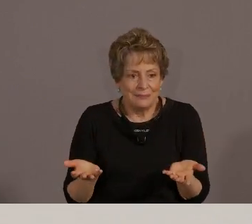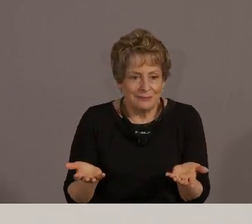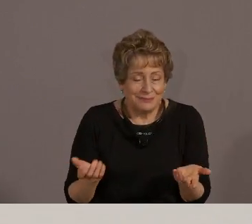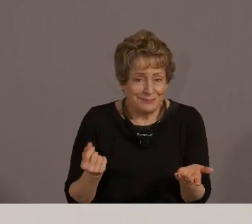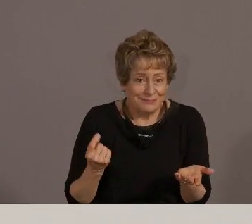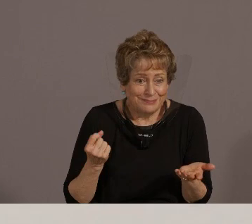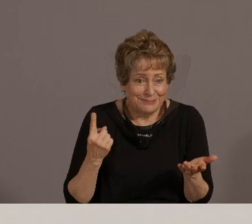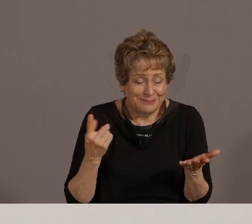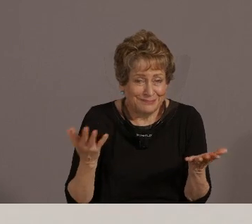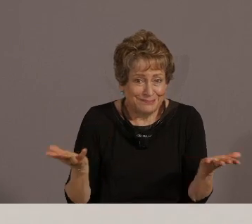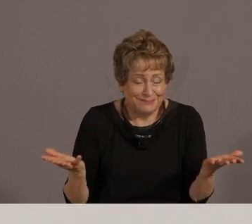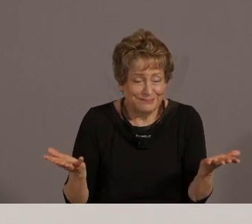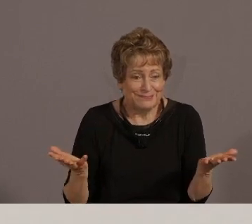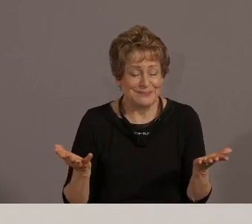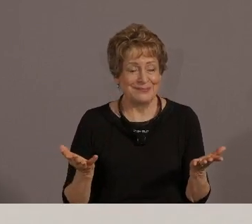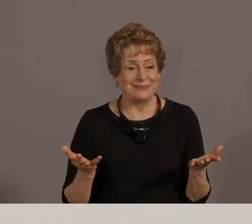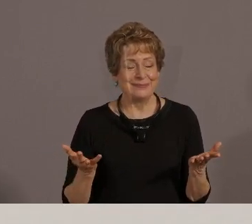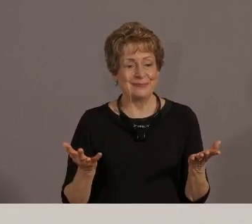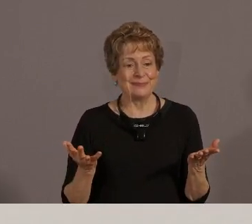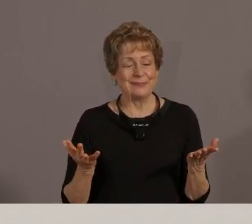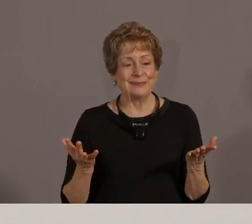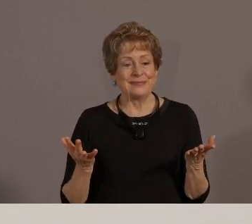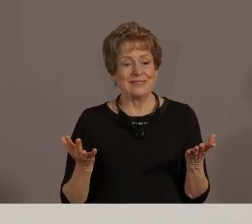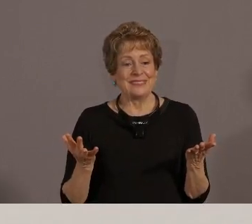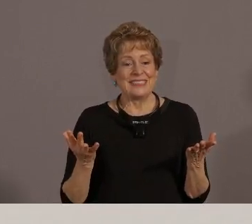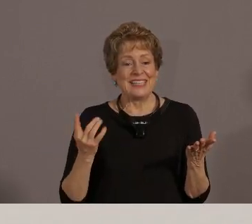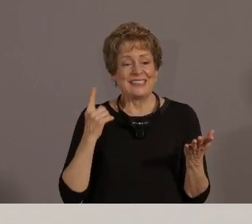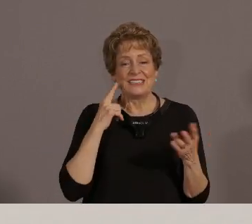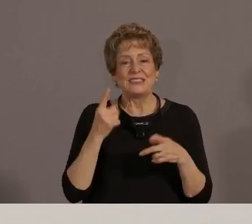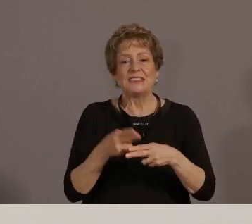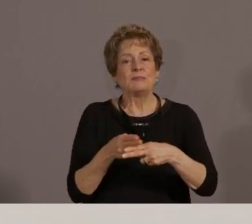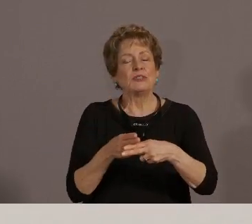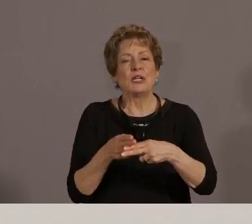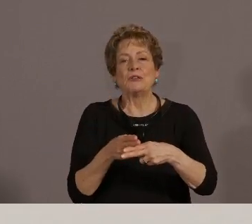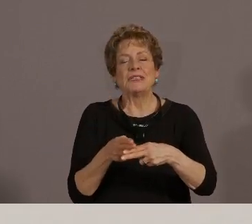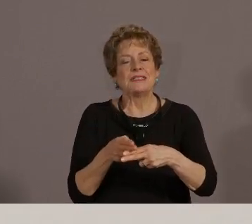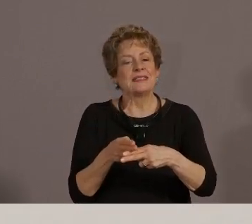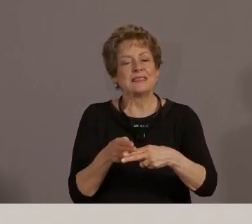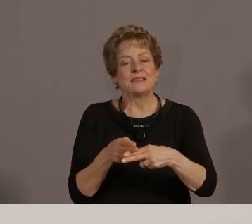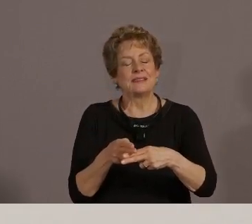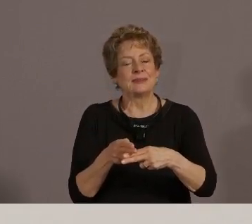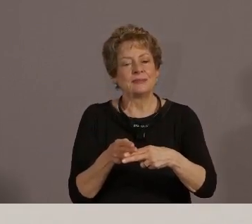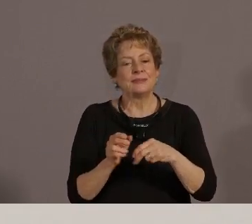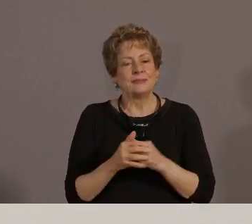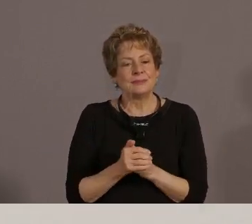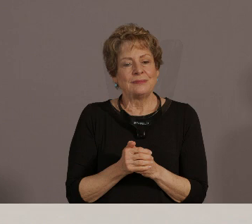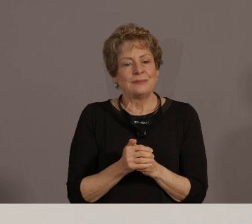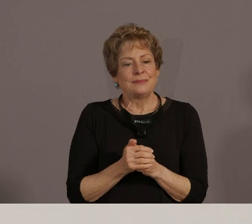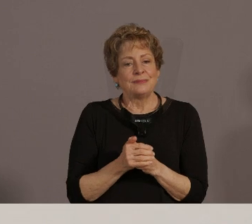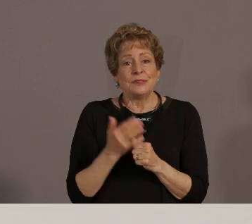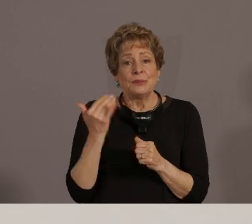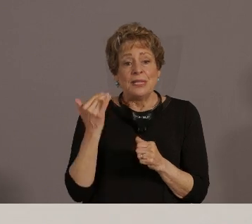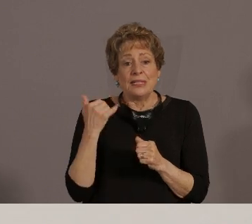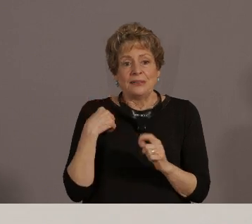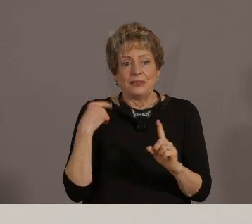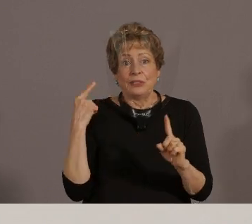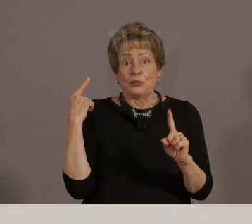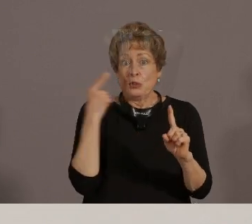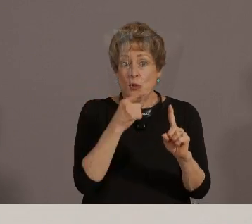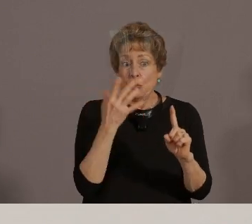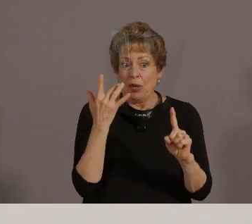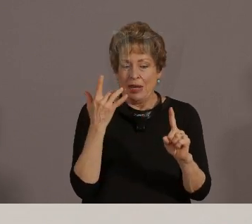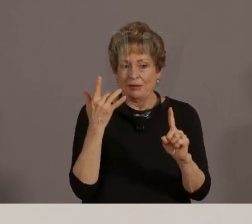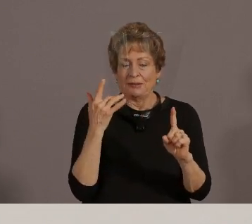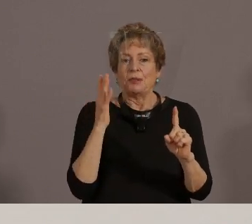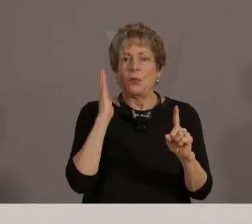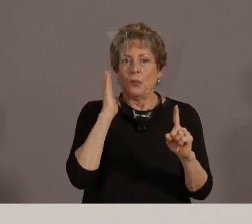appointments should only be for a little bit, because we do plan on opening and transitioning to that indoor